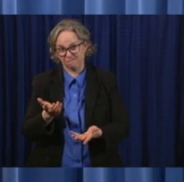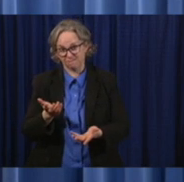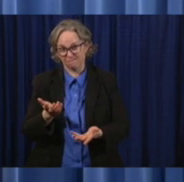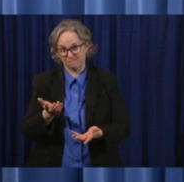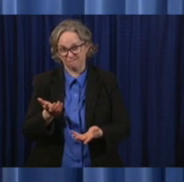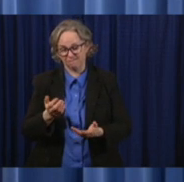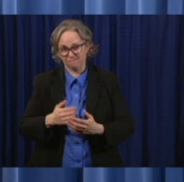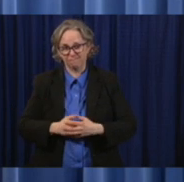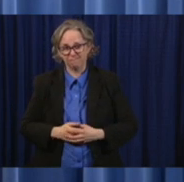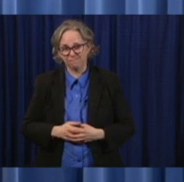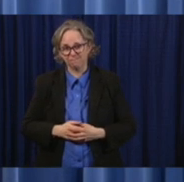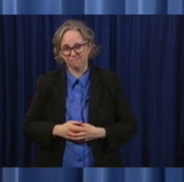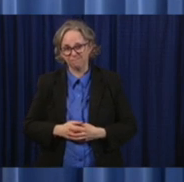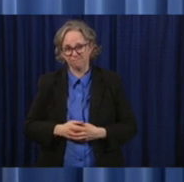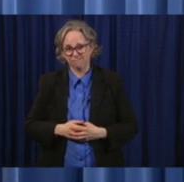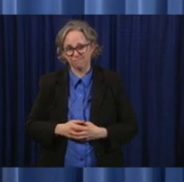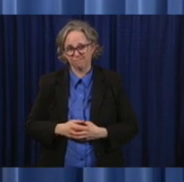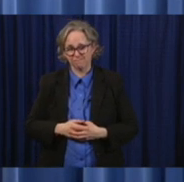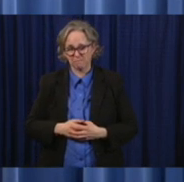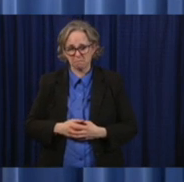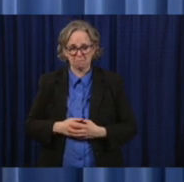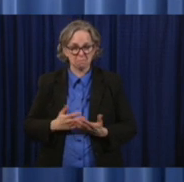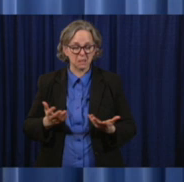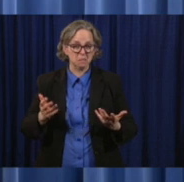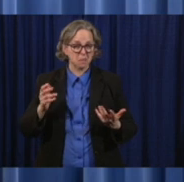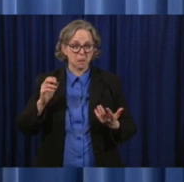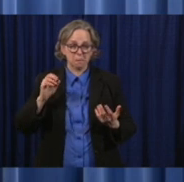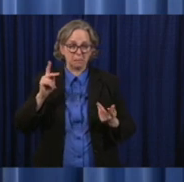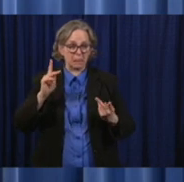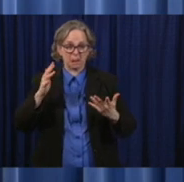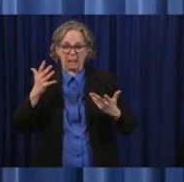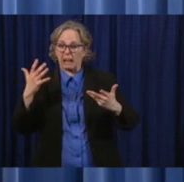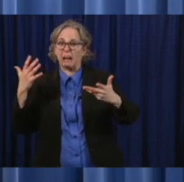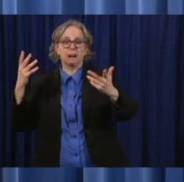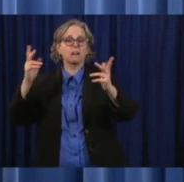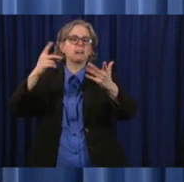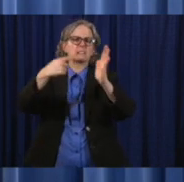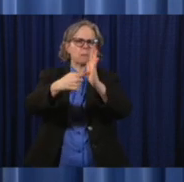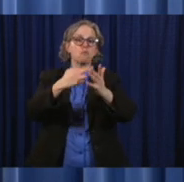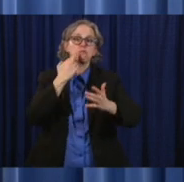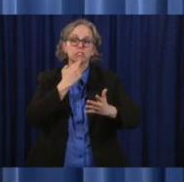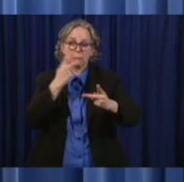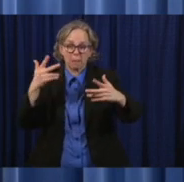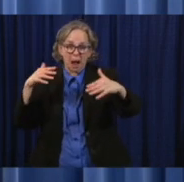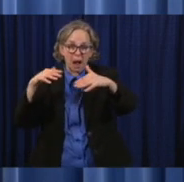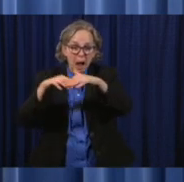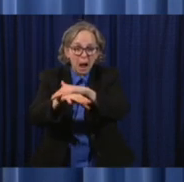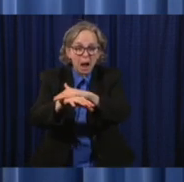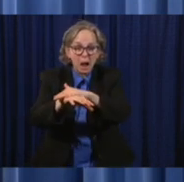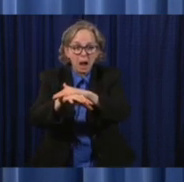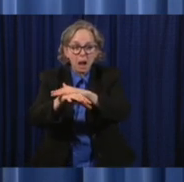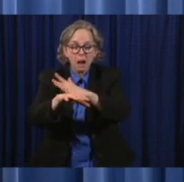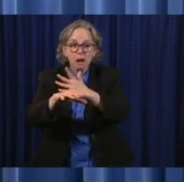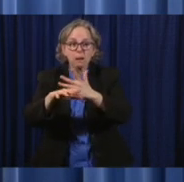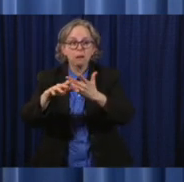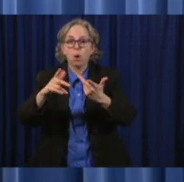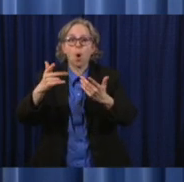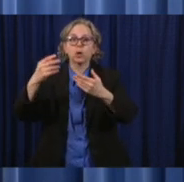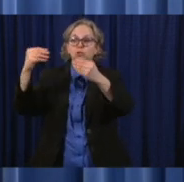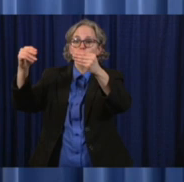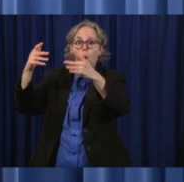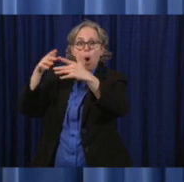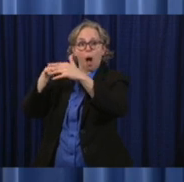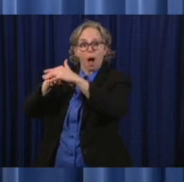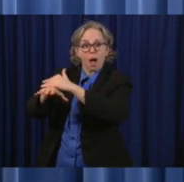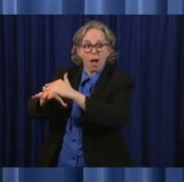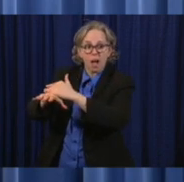when people go into a restaurant, what they can be assured is that, or they go into any retail, the rules are in place.